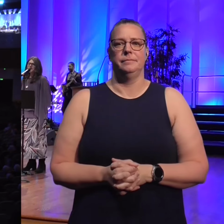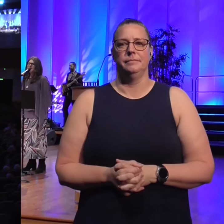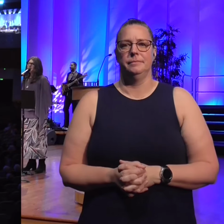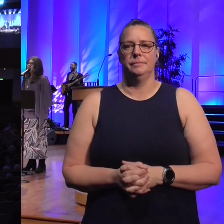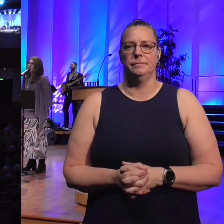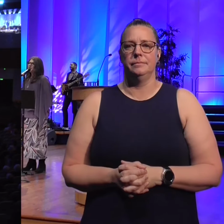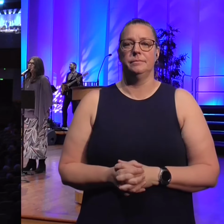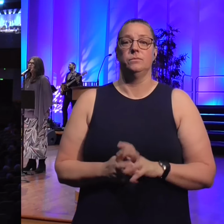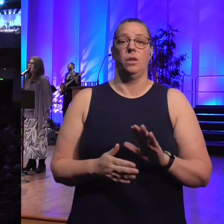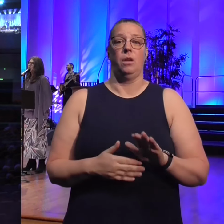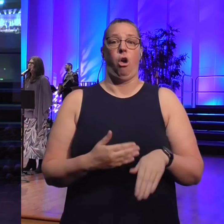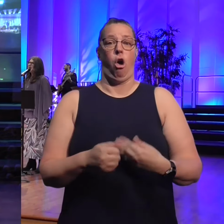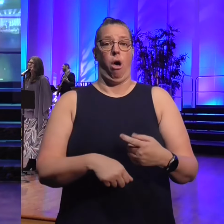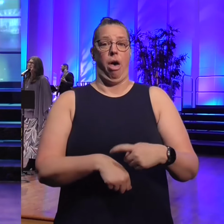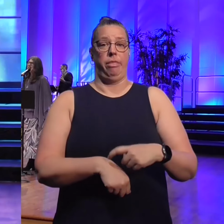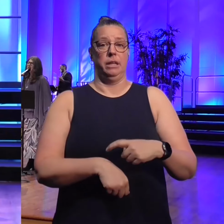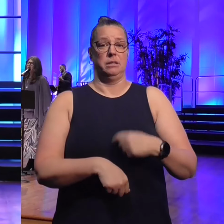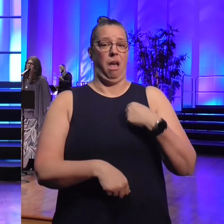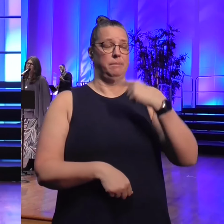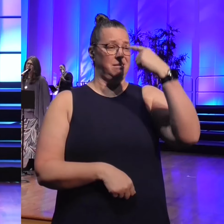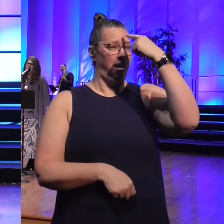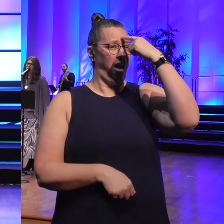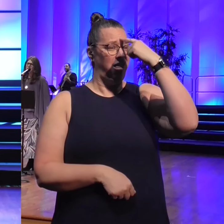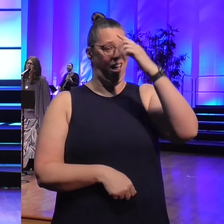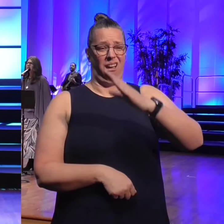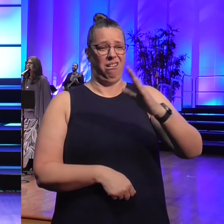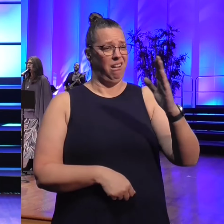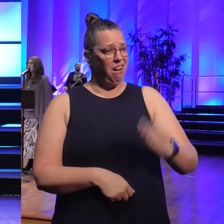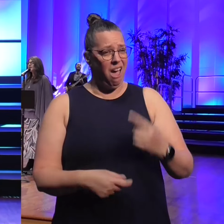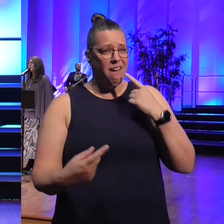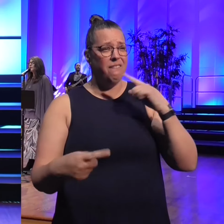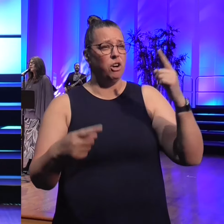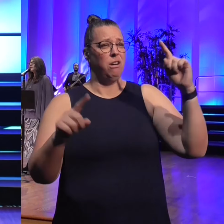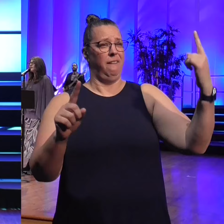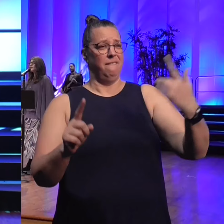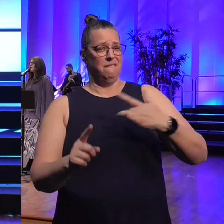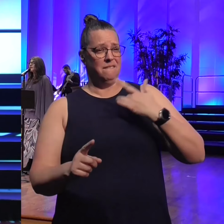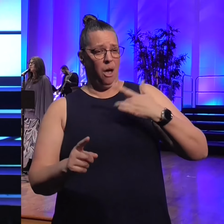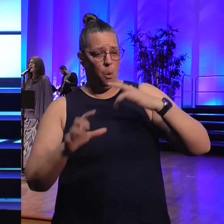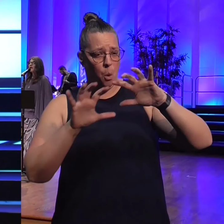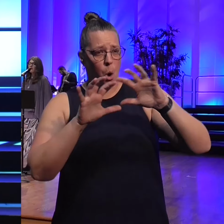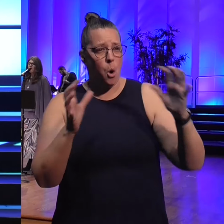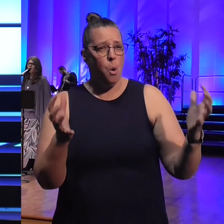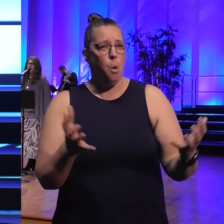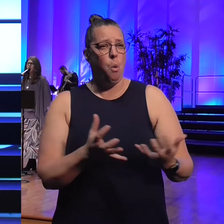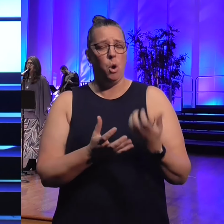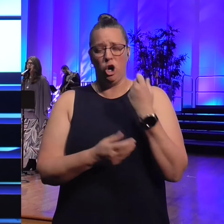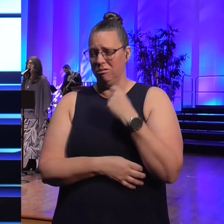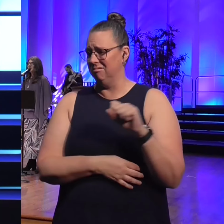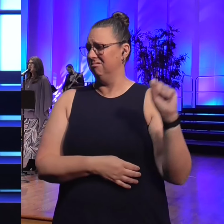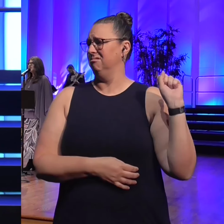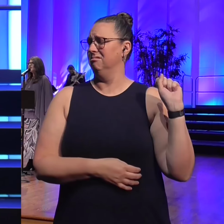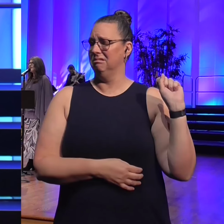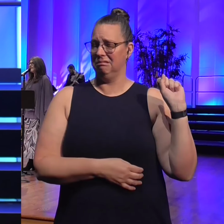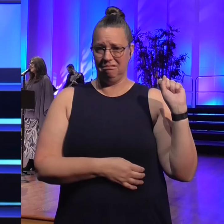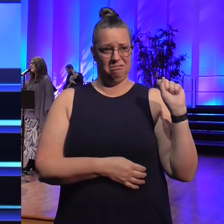All the times you thought you'd never make it through, felt just like the world just turned its back on